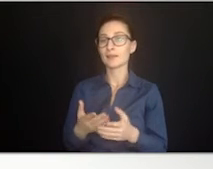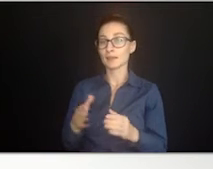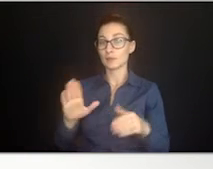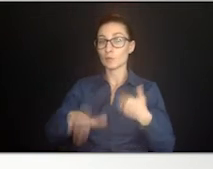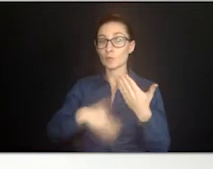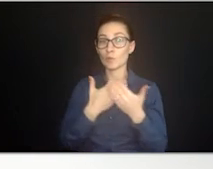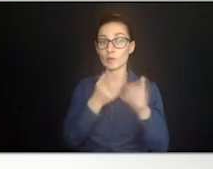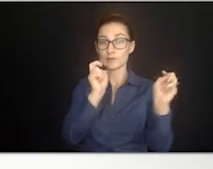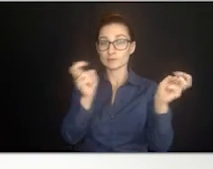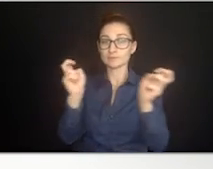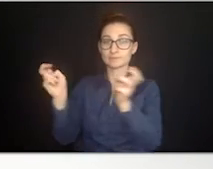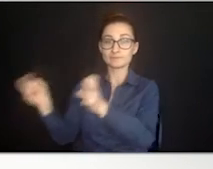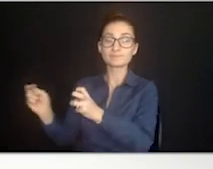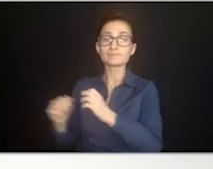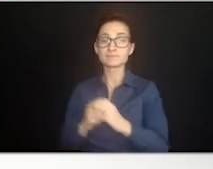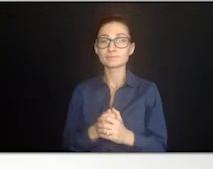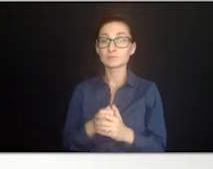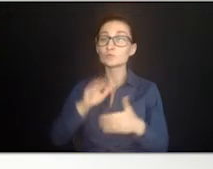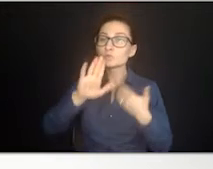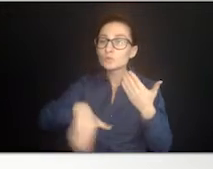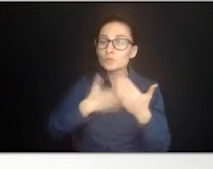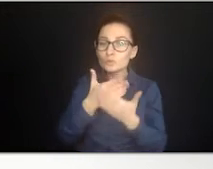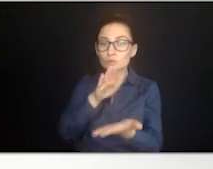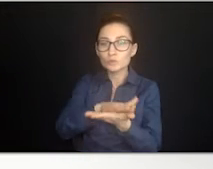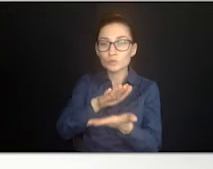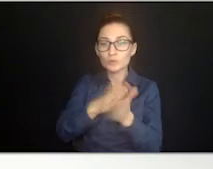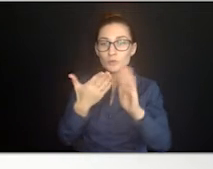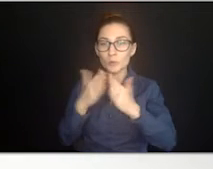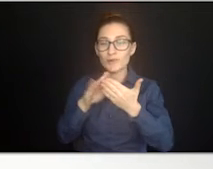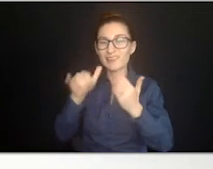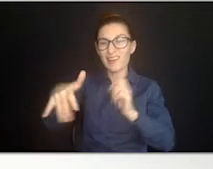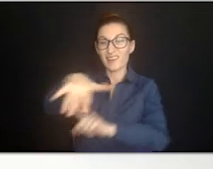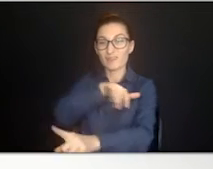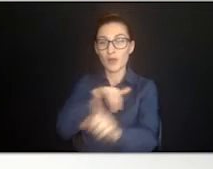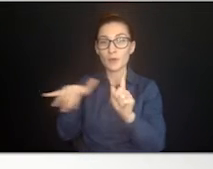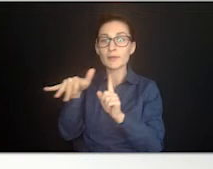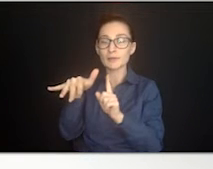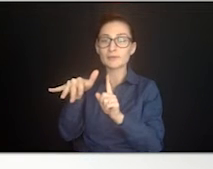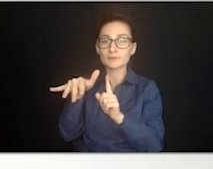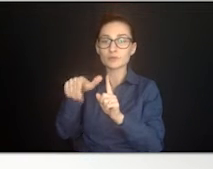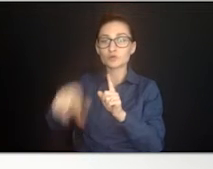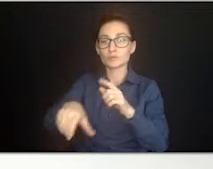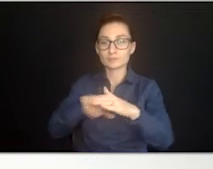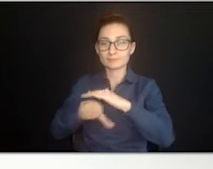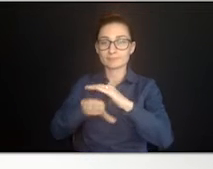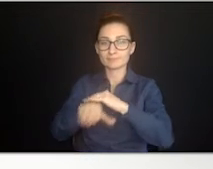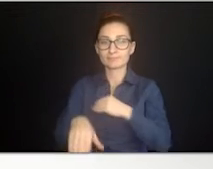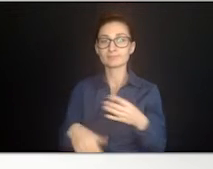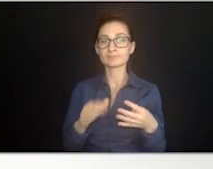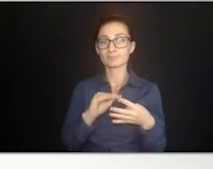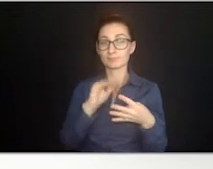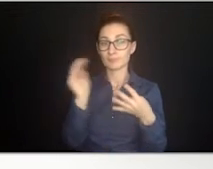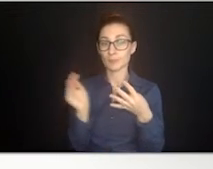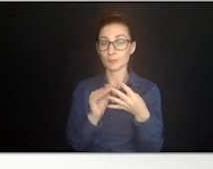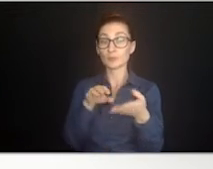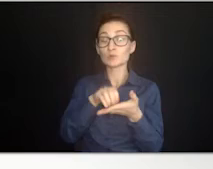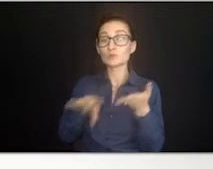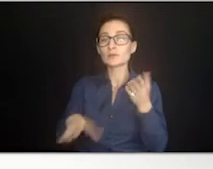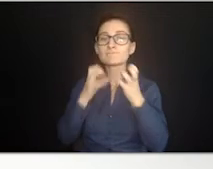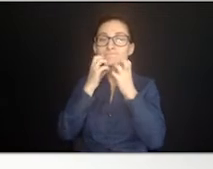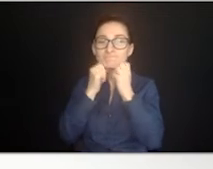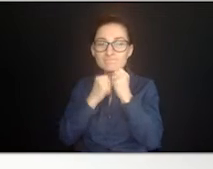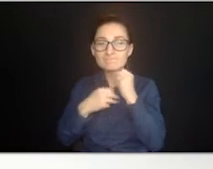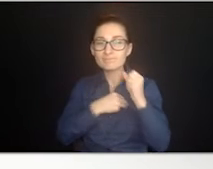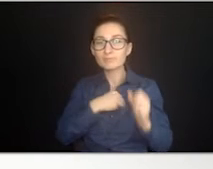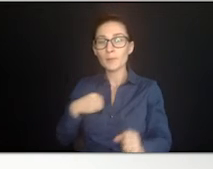and special areas. So the whole school community, the whole school environment. A student is a valued member of